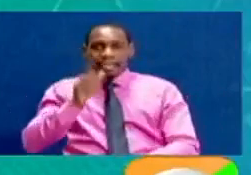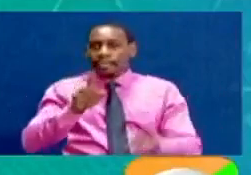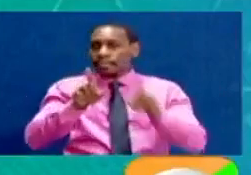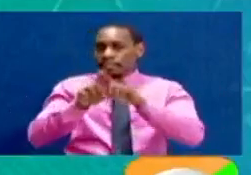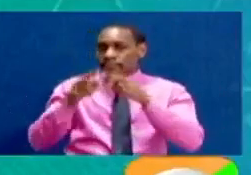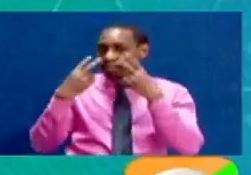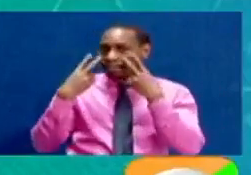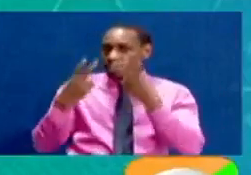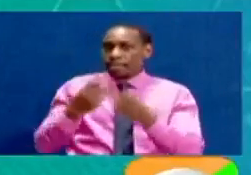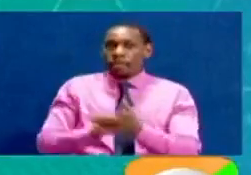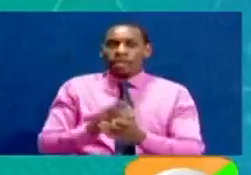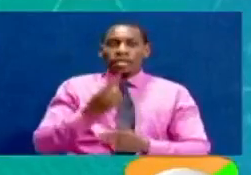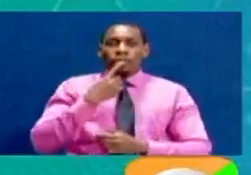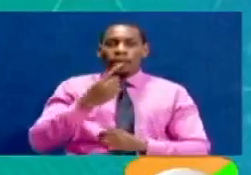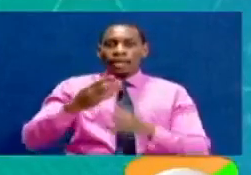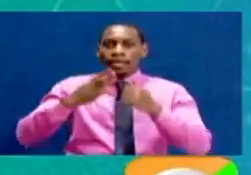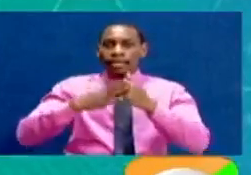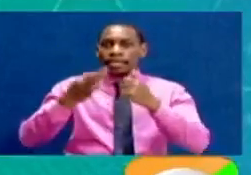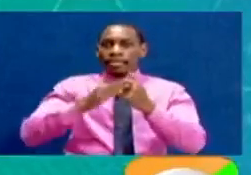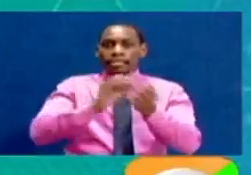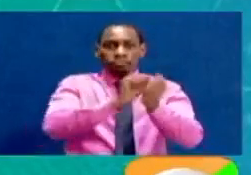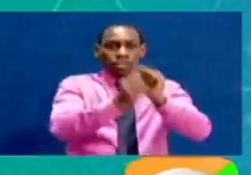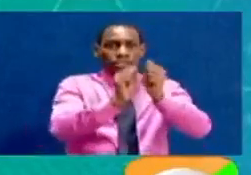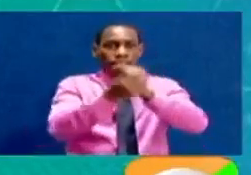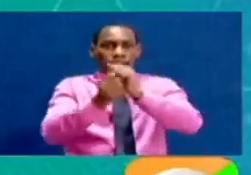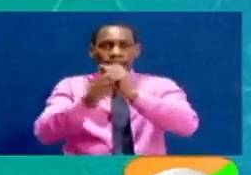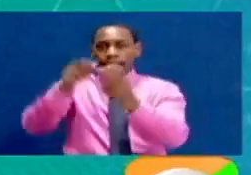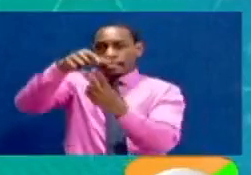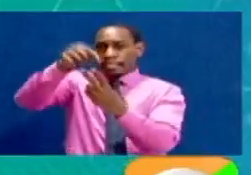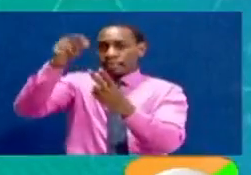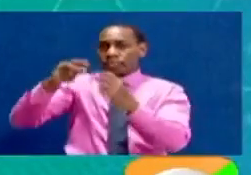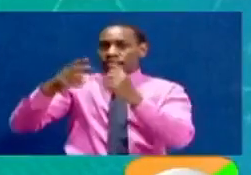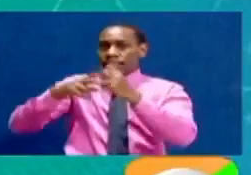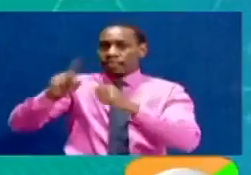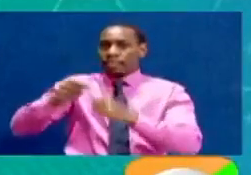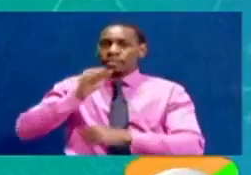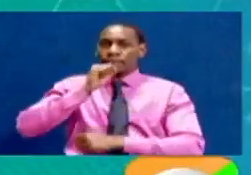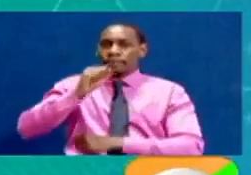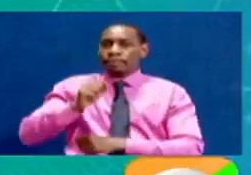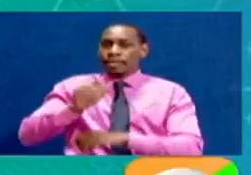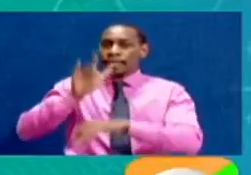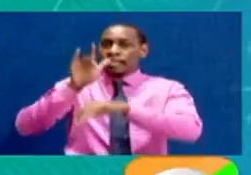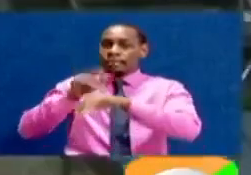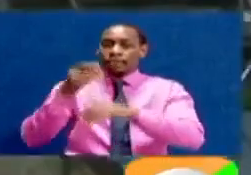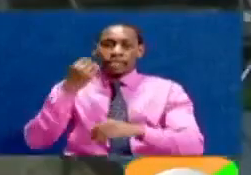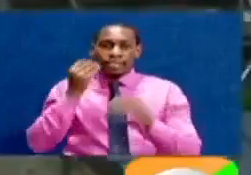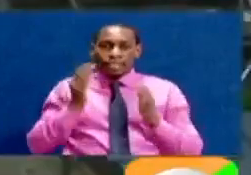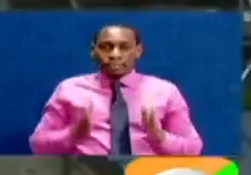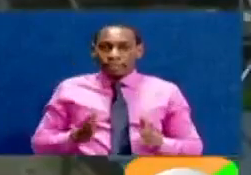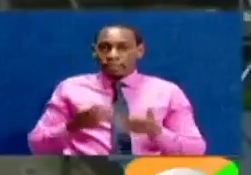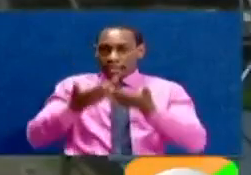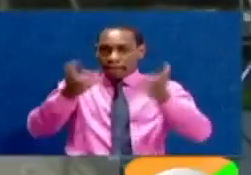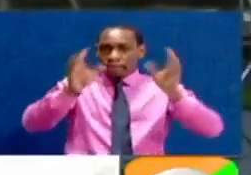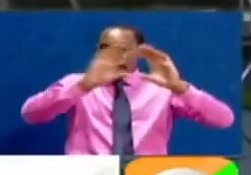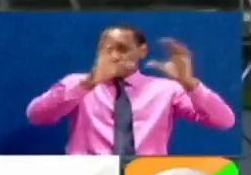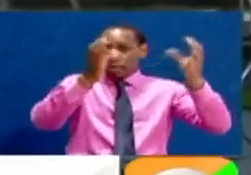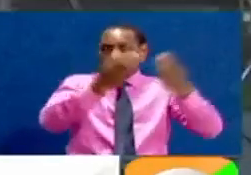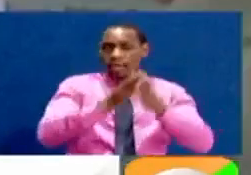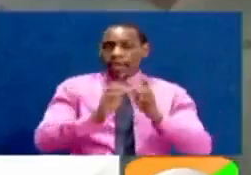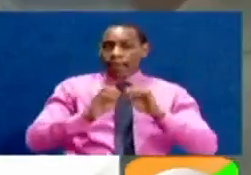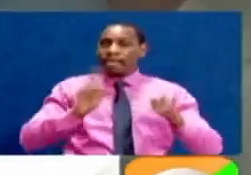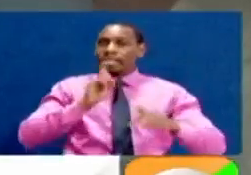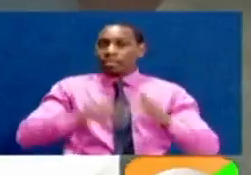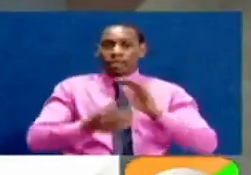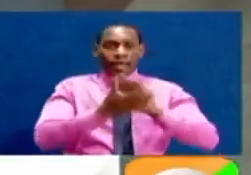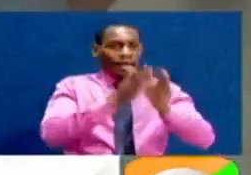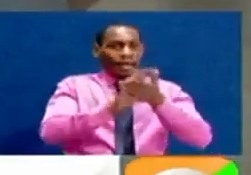also found 198 mutations from a sample of 7,500 infected patients around the world, but